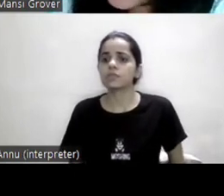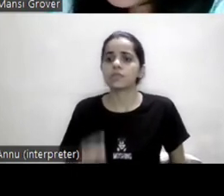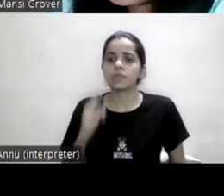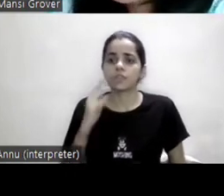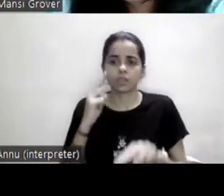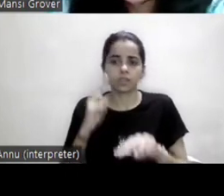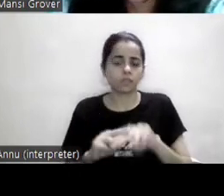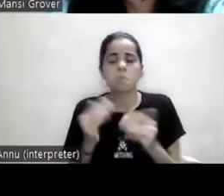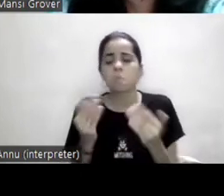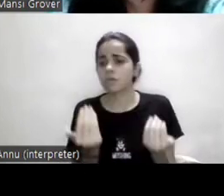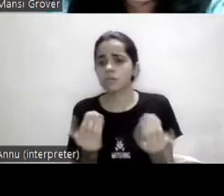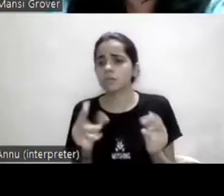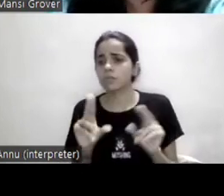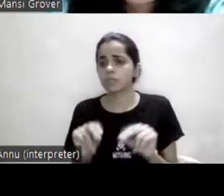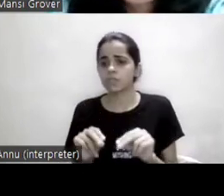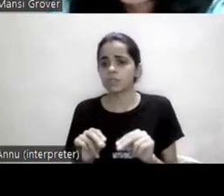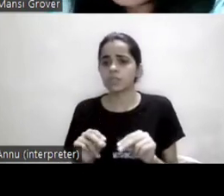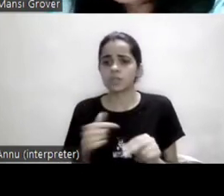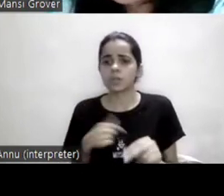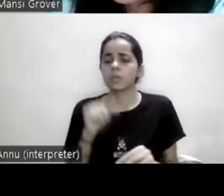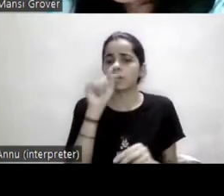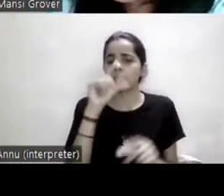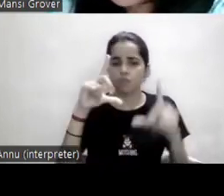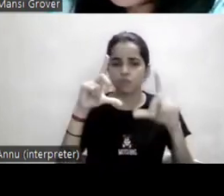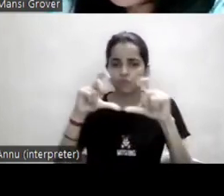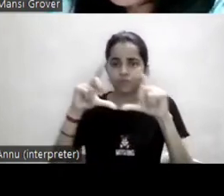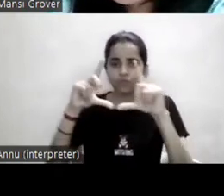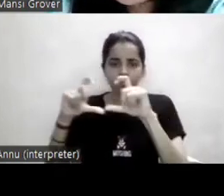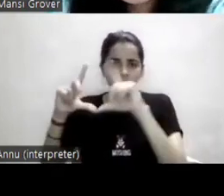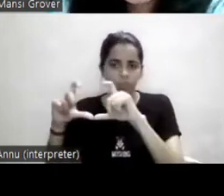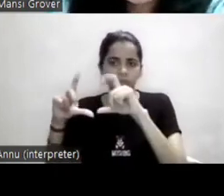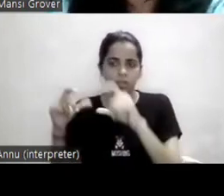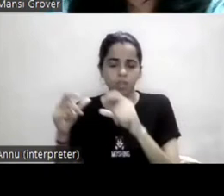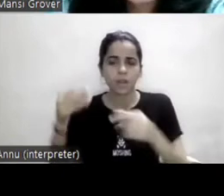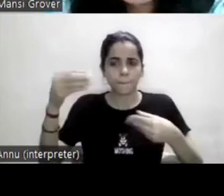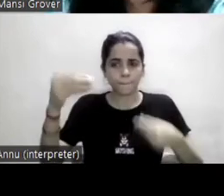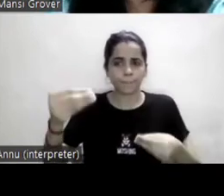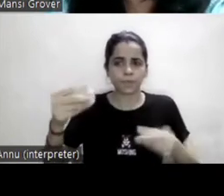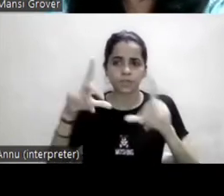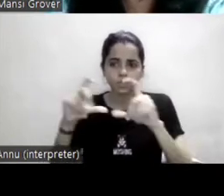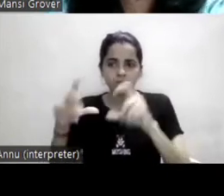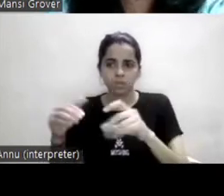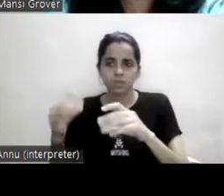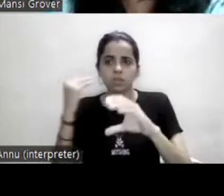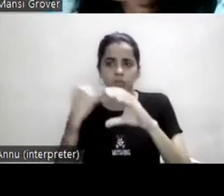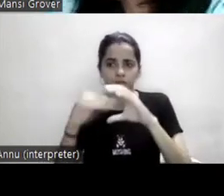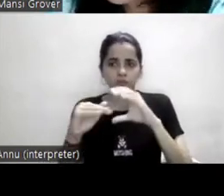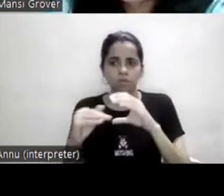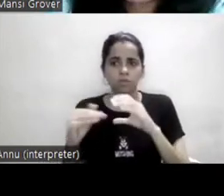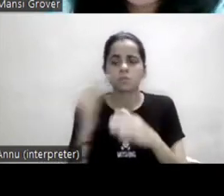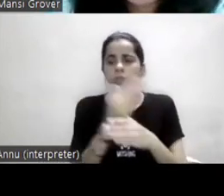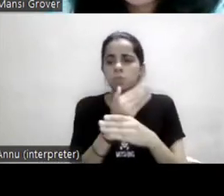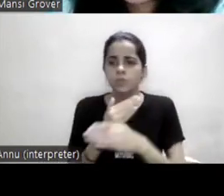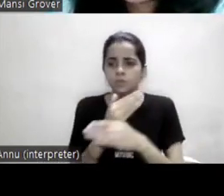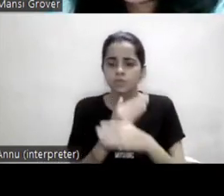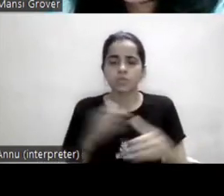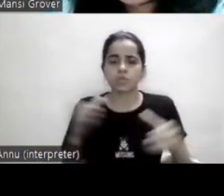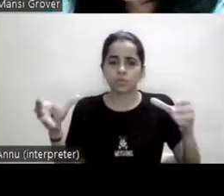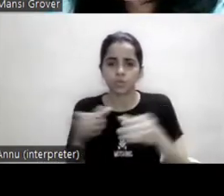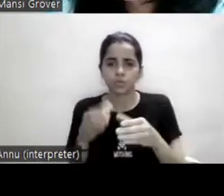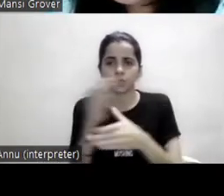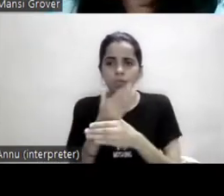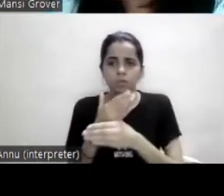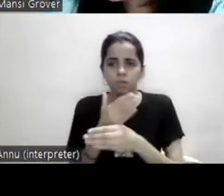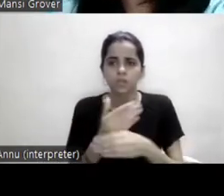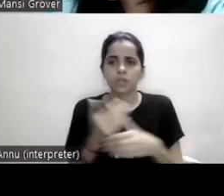not possible, maybe I will click photos of, you know, the pages and send it across, you know, on the group. I